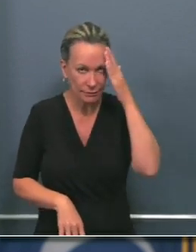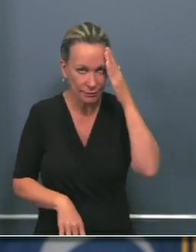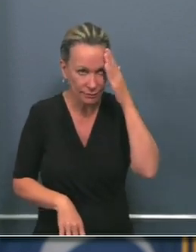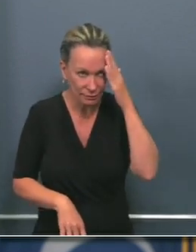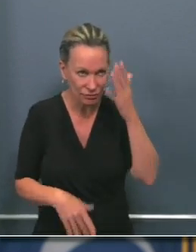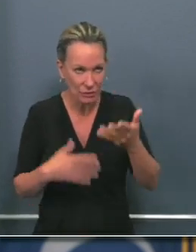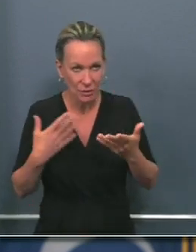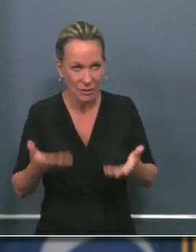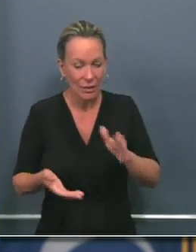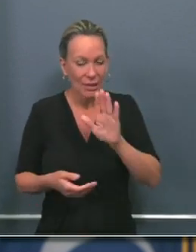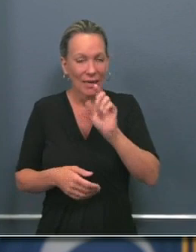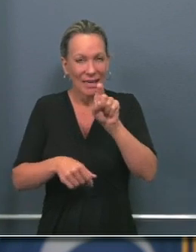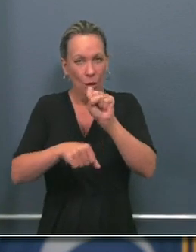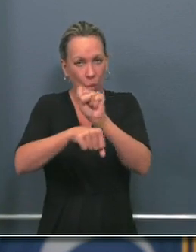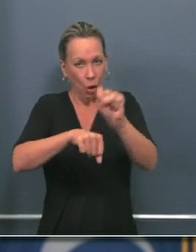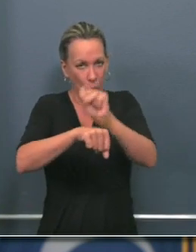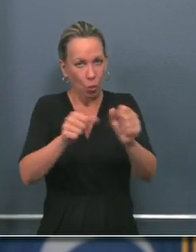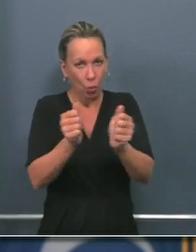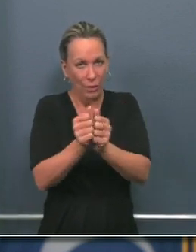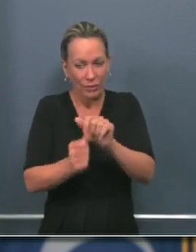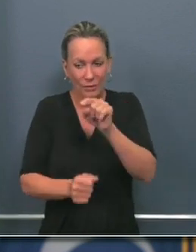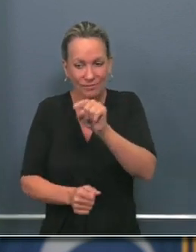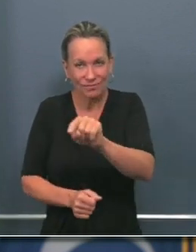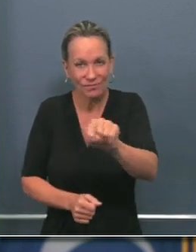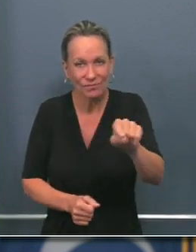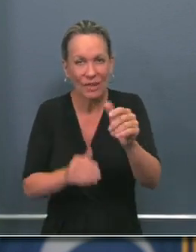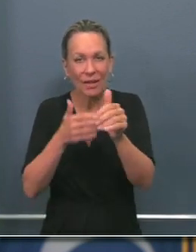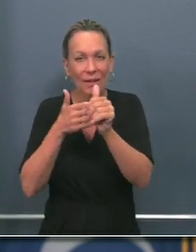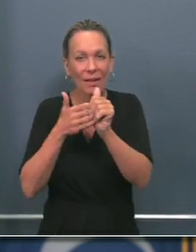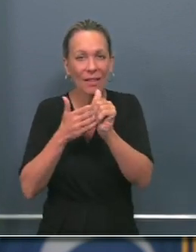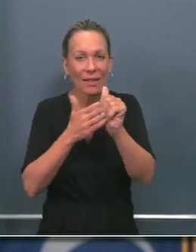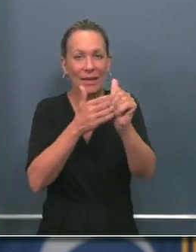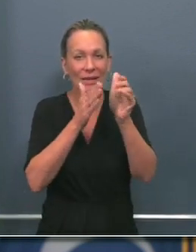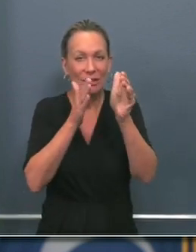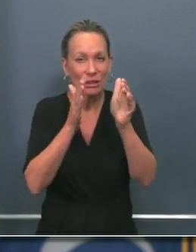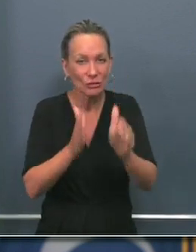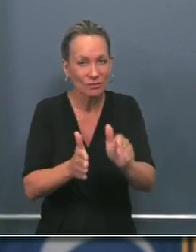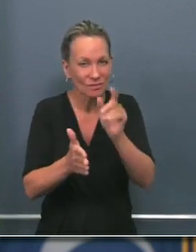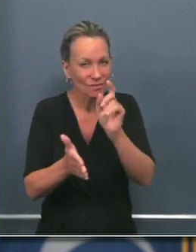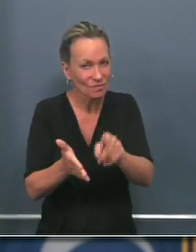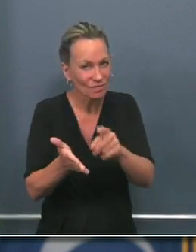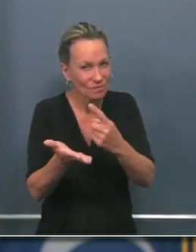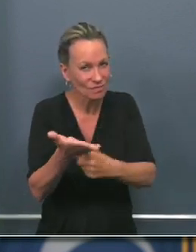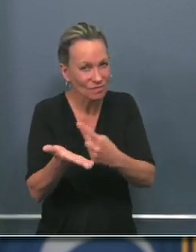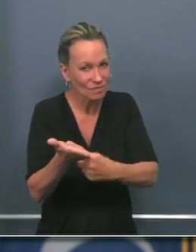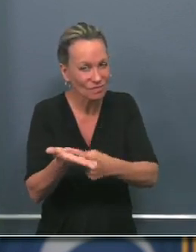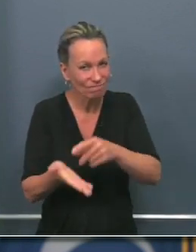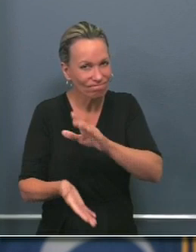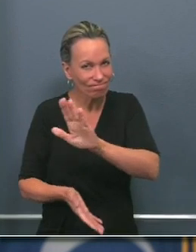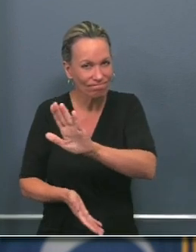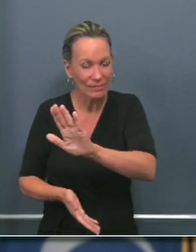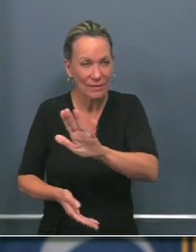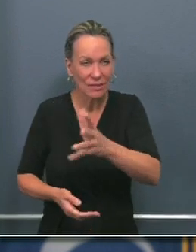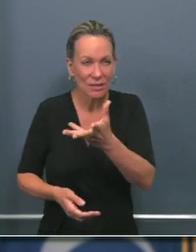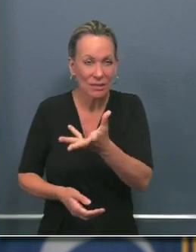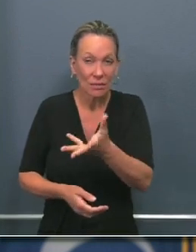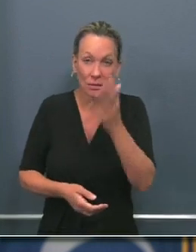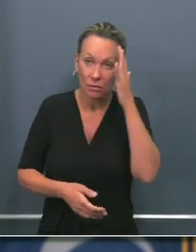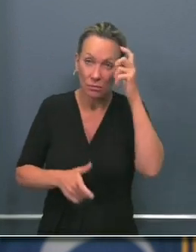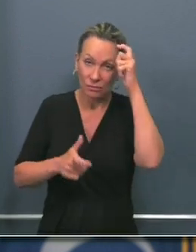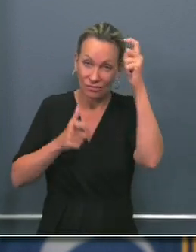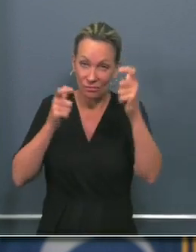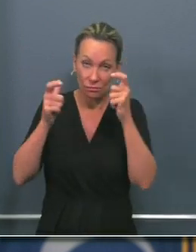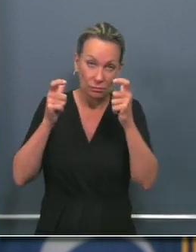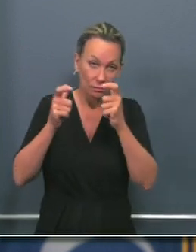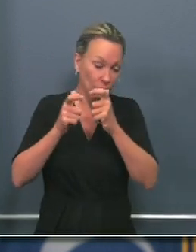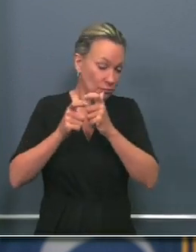had those conversations specifically about the county of LA in particular, its size and scope, its budget. It's as large as many,